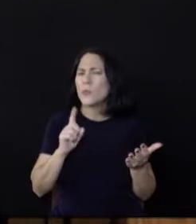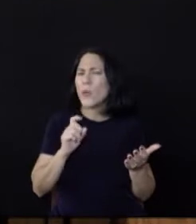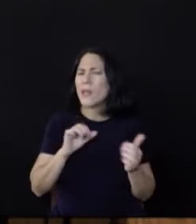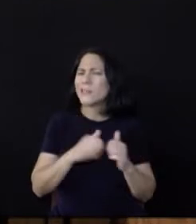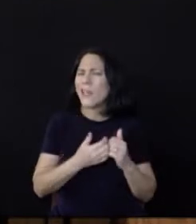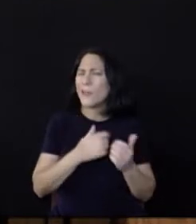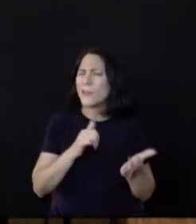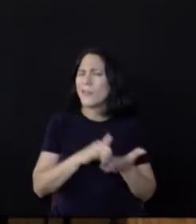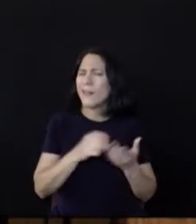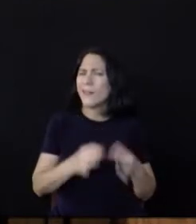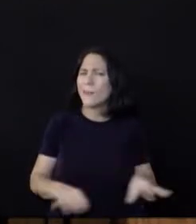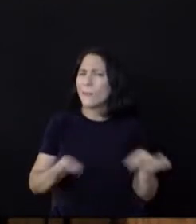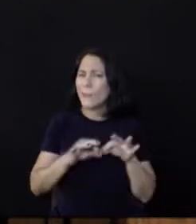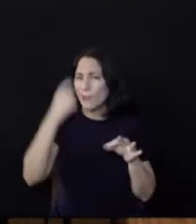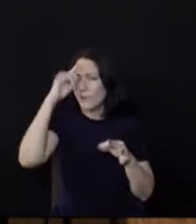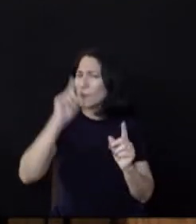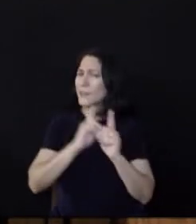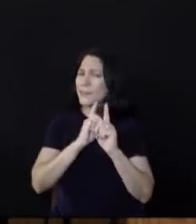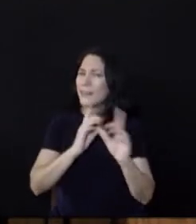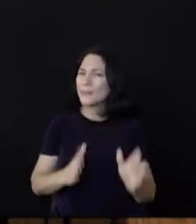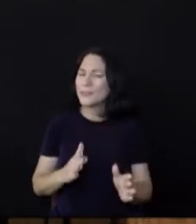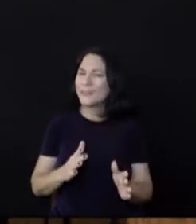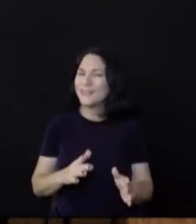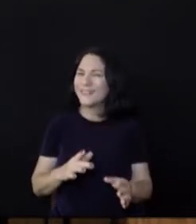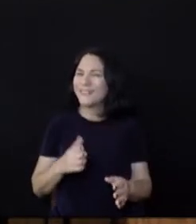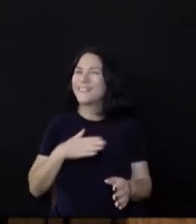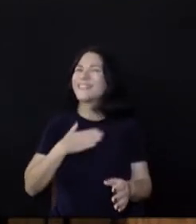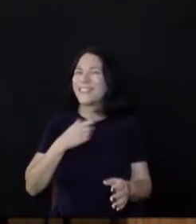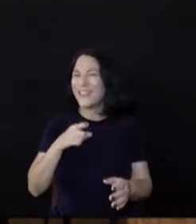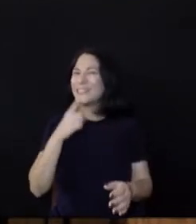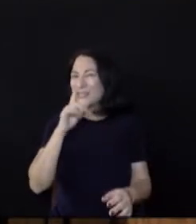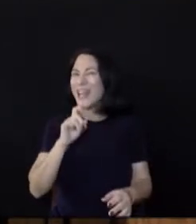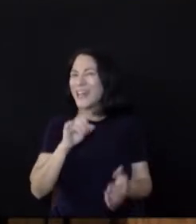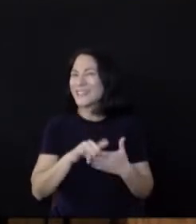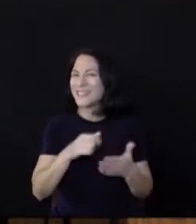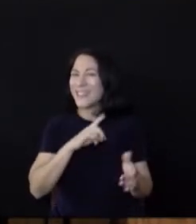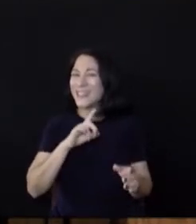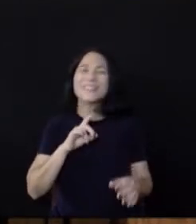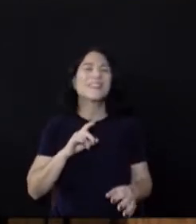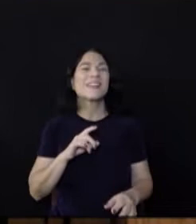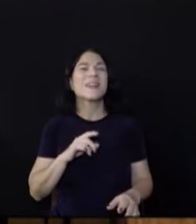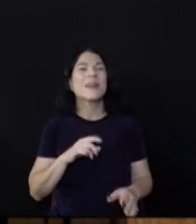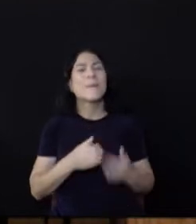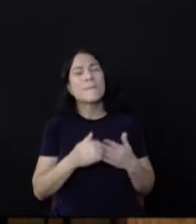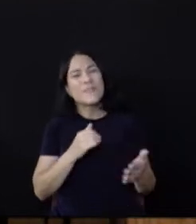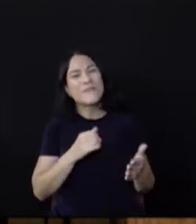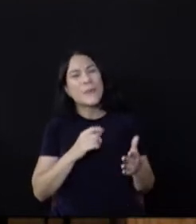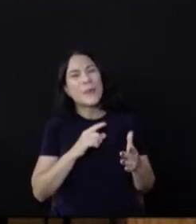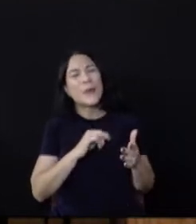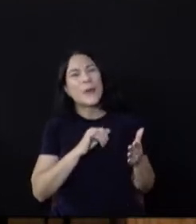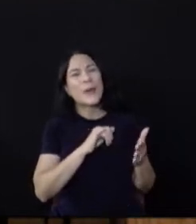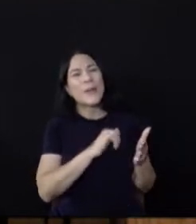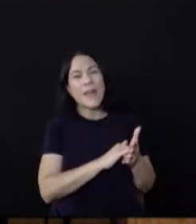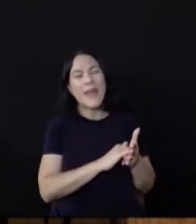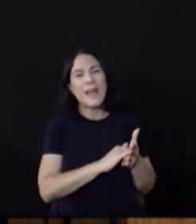to discipleship? Well, I'm glad you asked that question. But before we can ask that one and answer that one, let's ask and answer one more question,